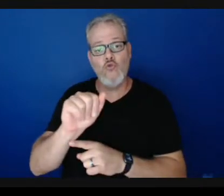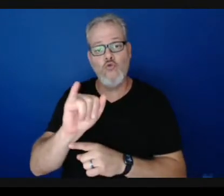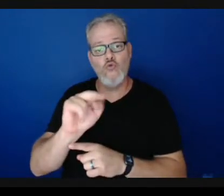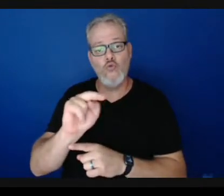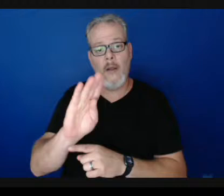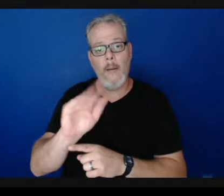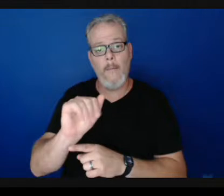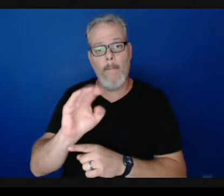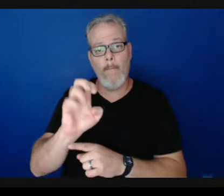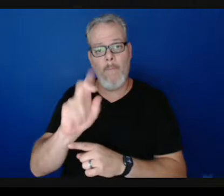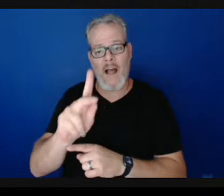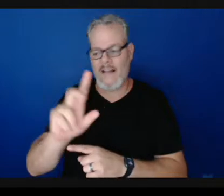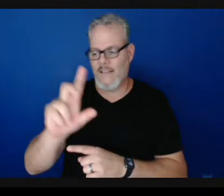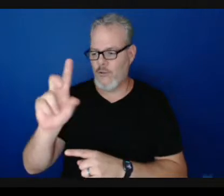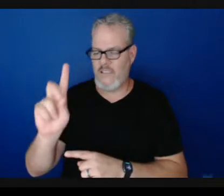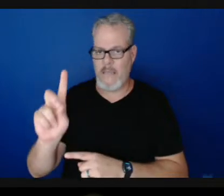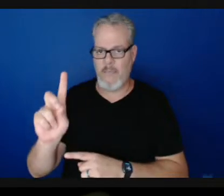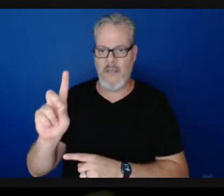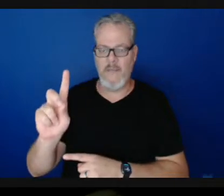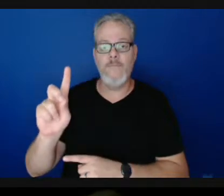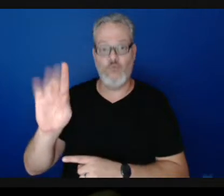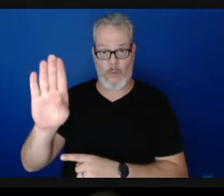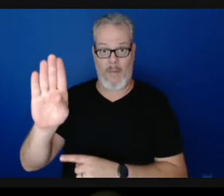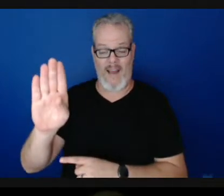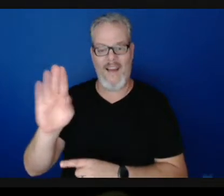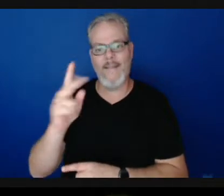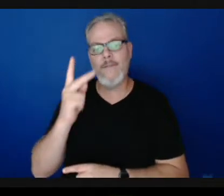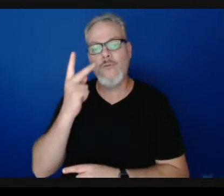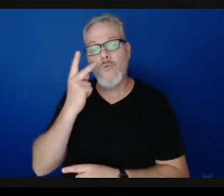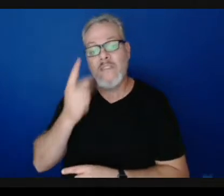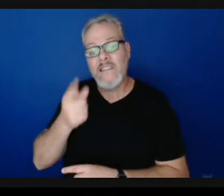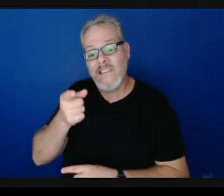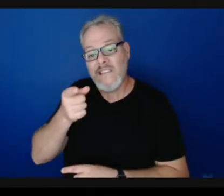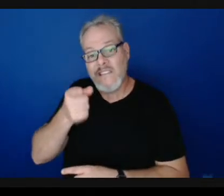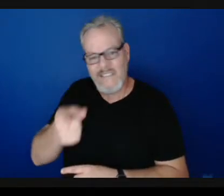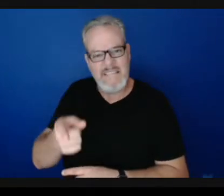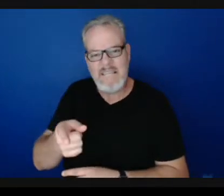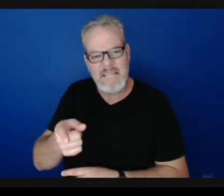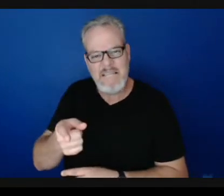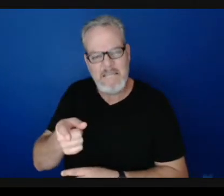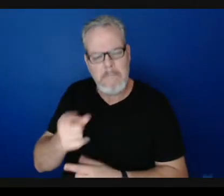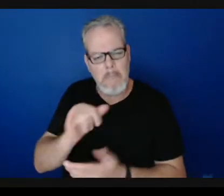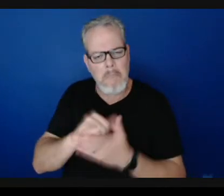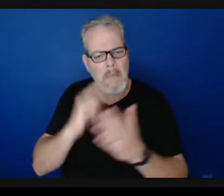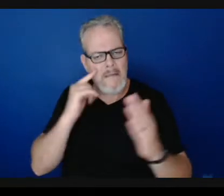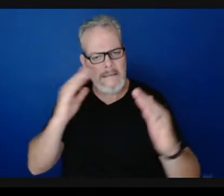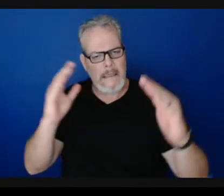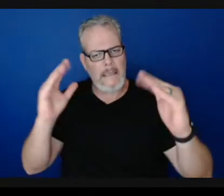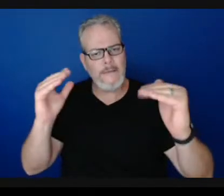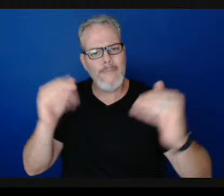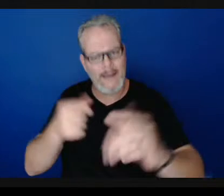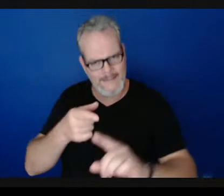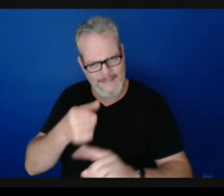is counterintuitive to what you'd expect if the eruption was actually